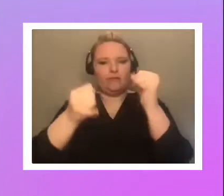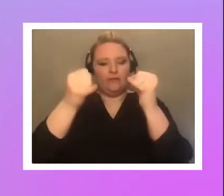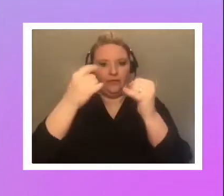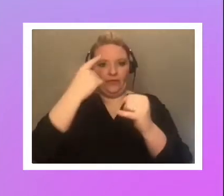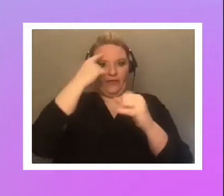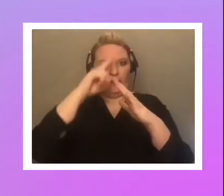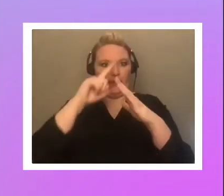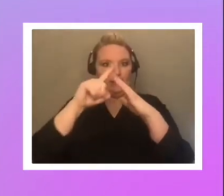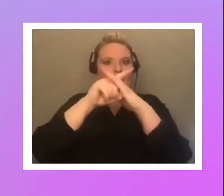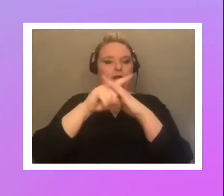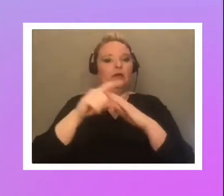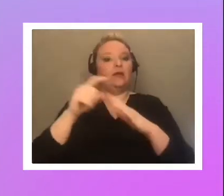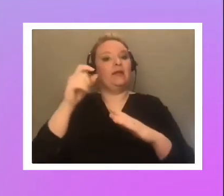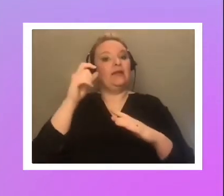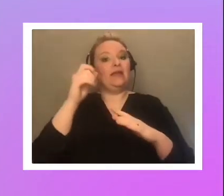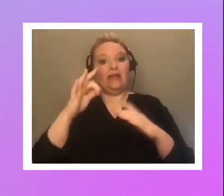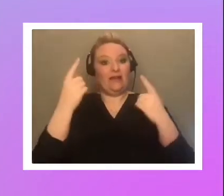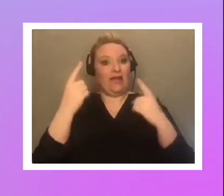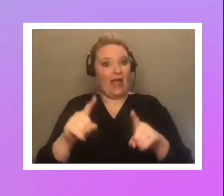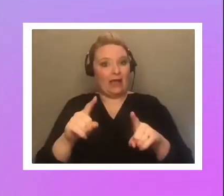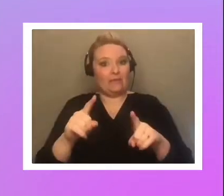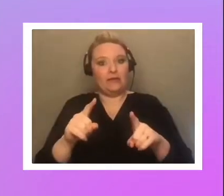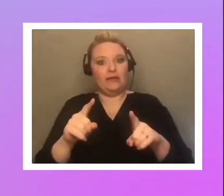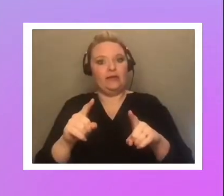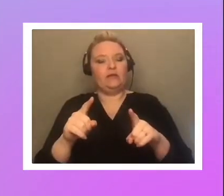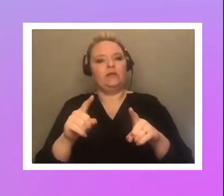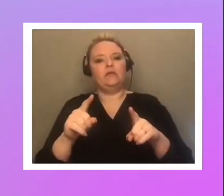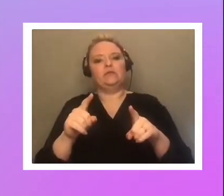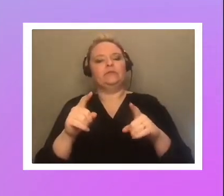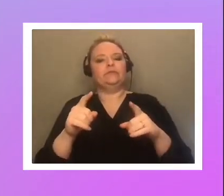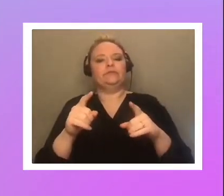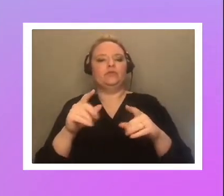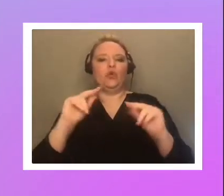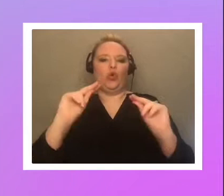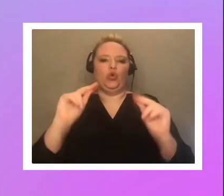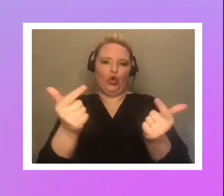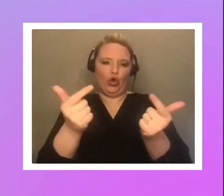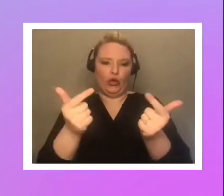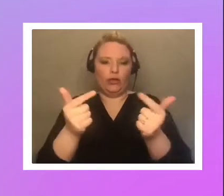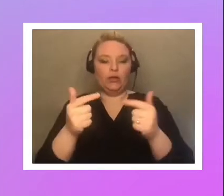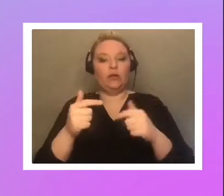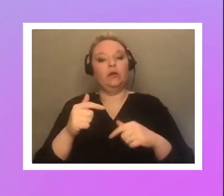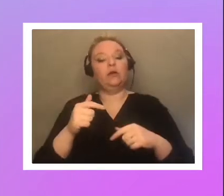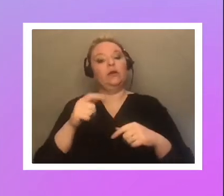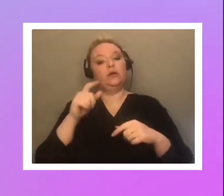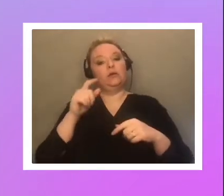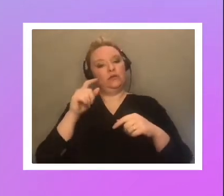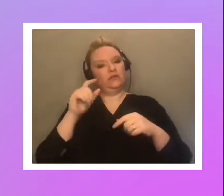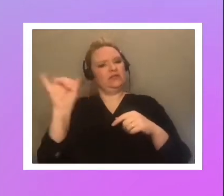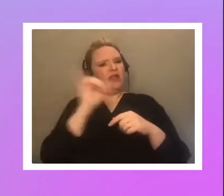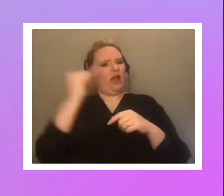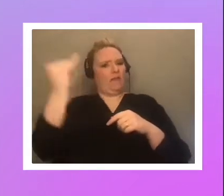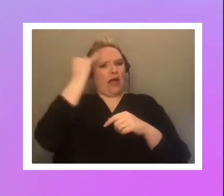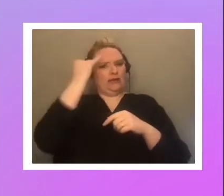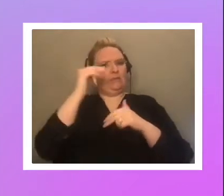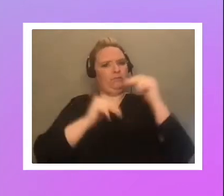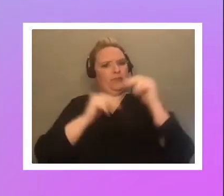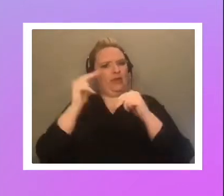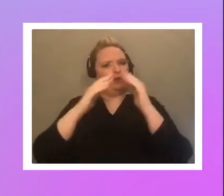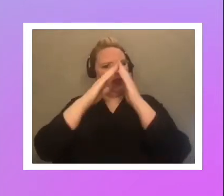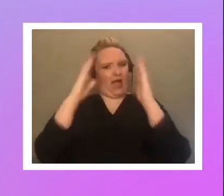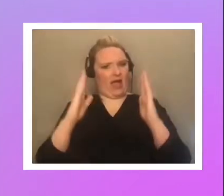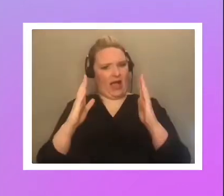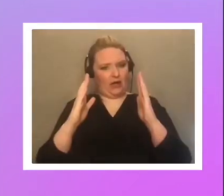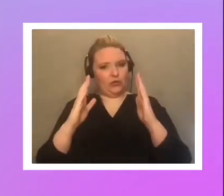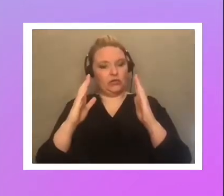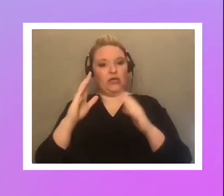not, it's just like building a house where you've got uh, the